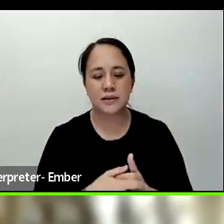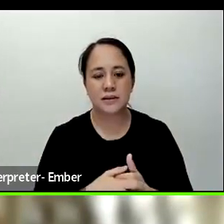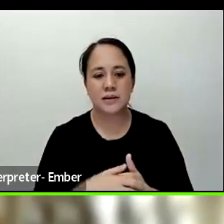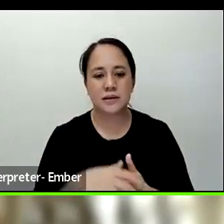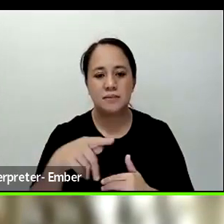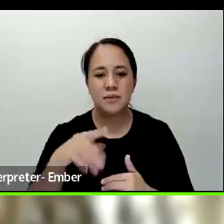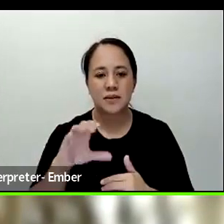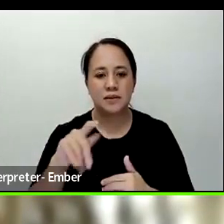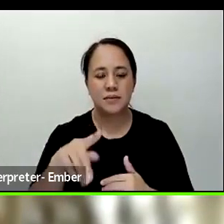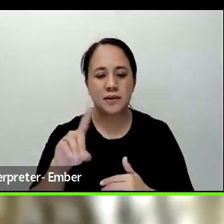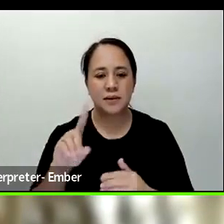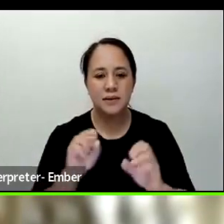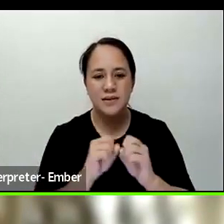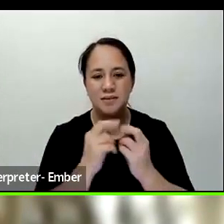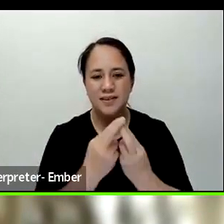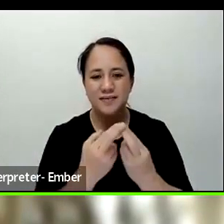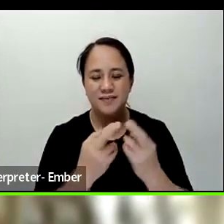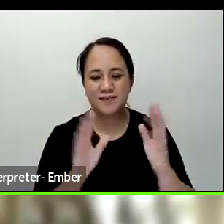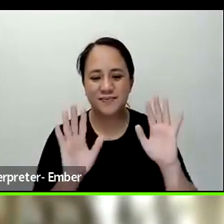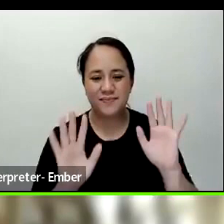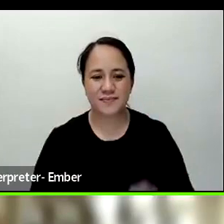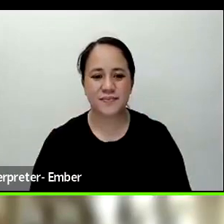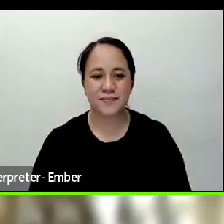PCPD webinar.